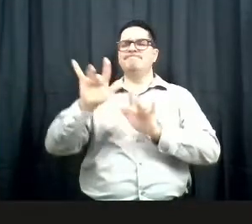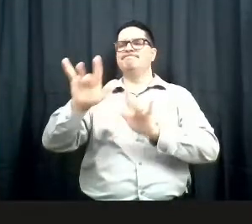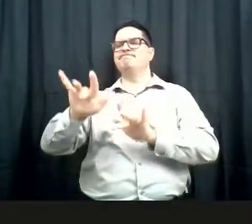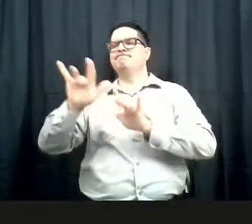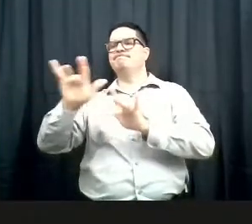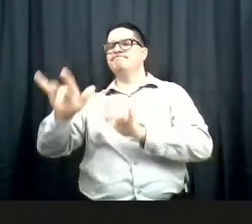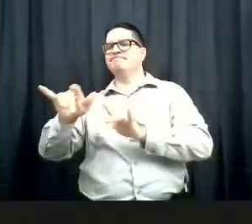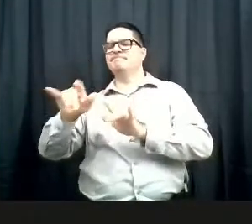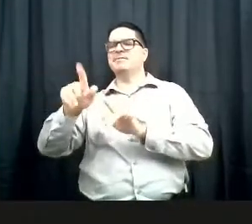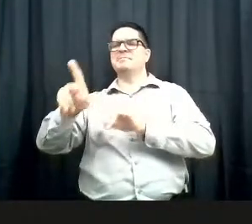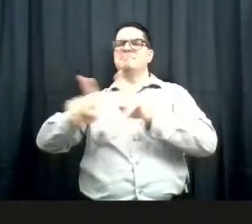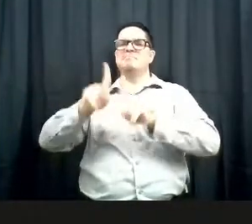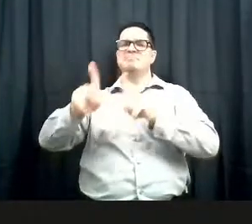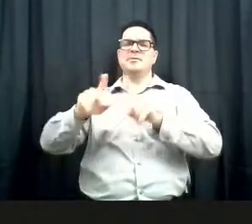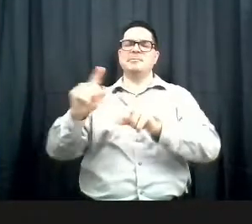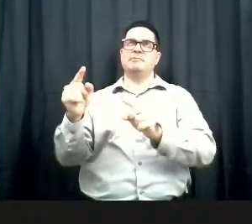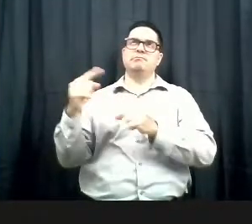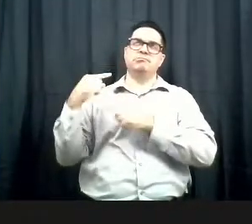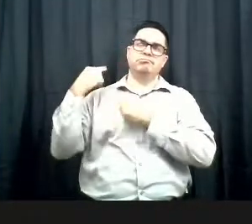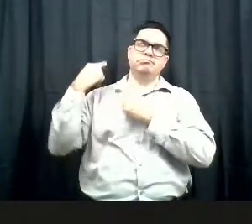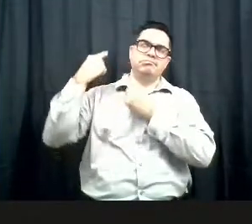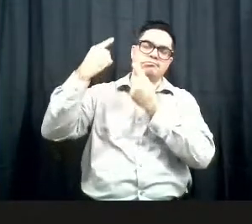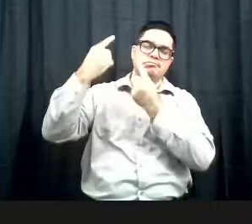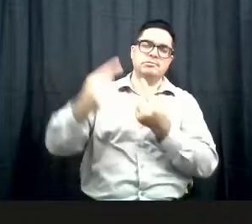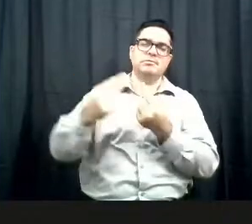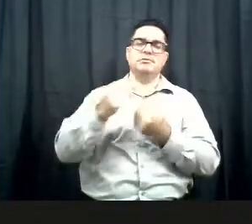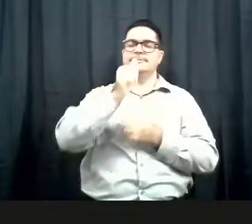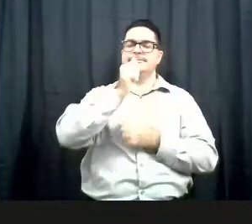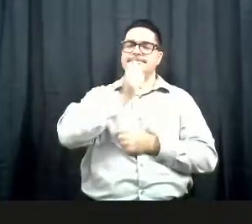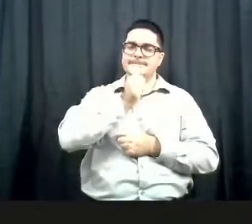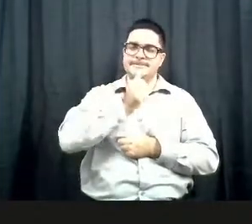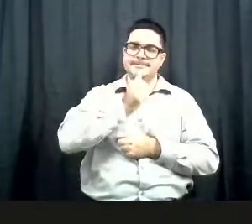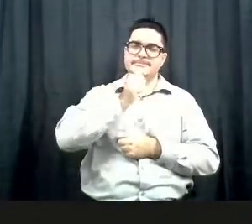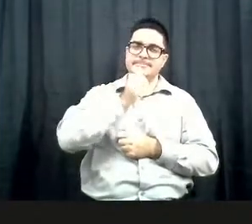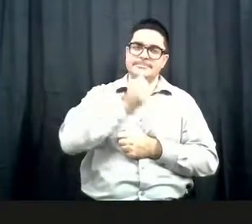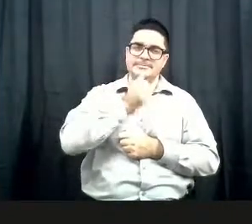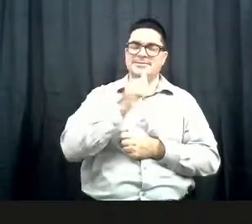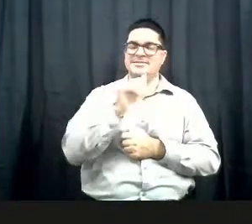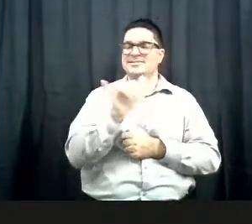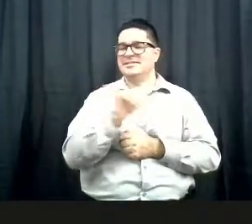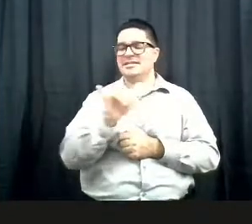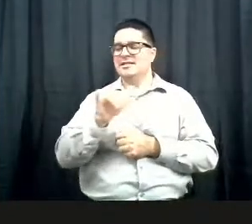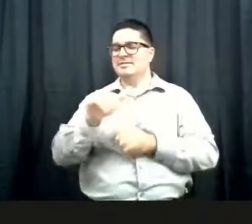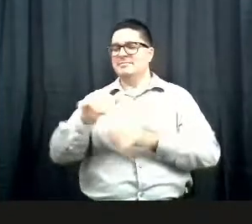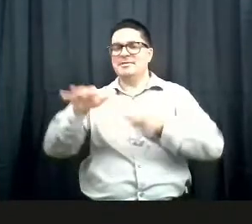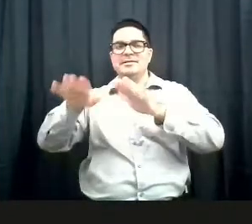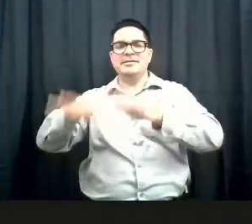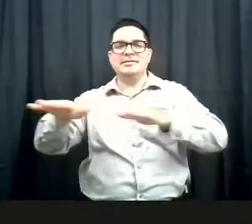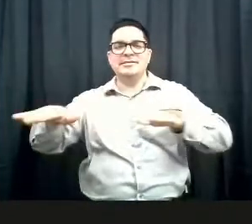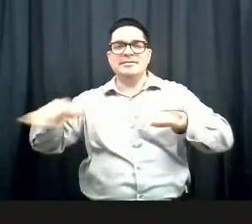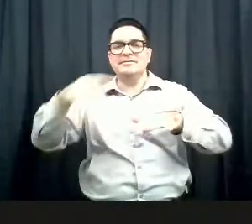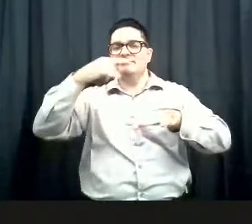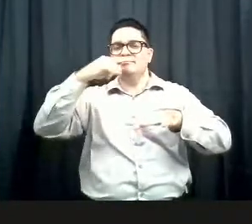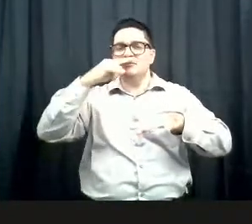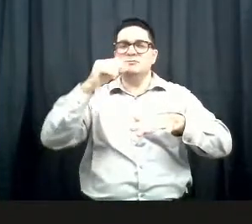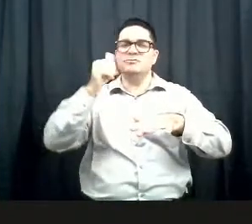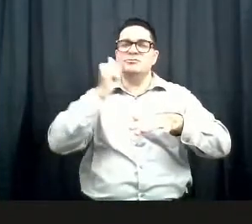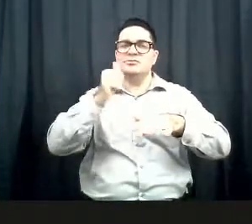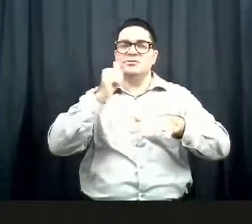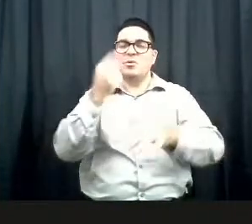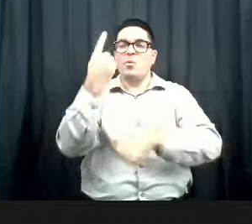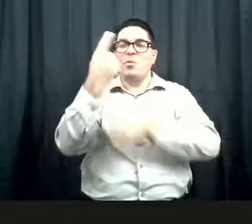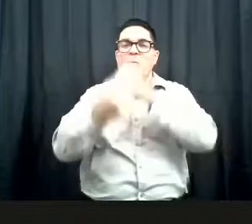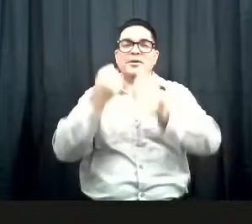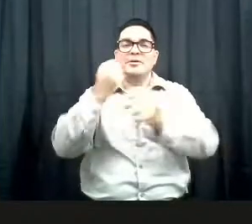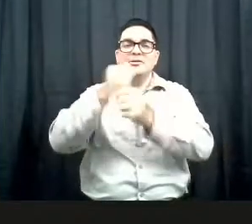period of time, just like I feel for the little boy and the little girl who's lost a year of school. And what are we going